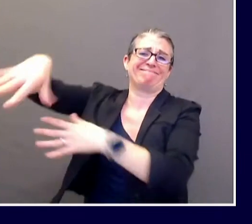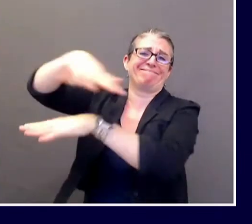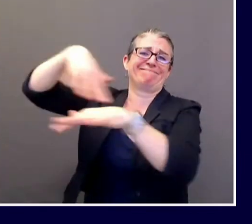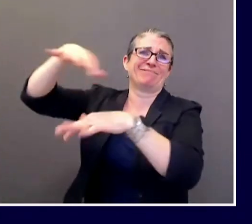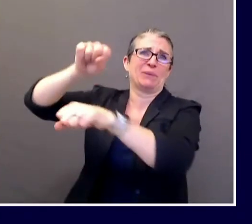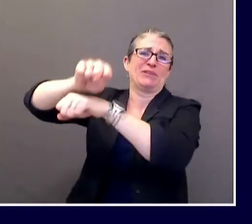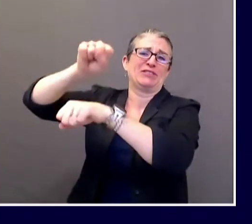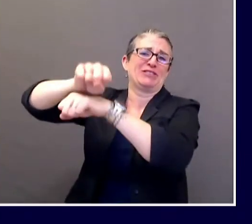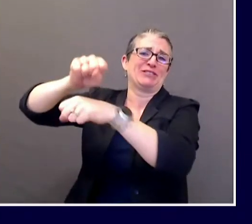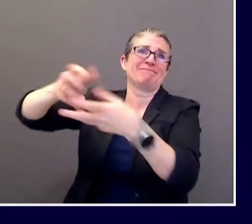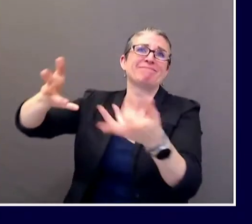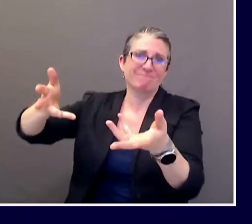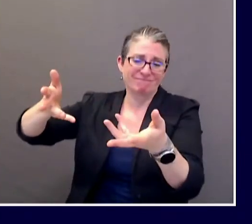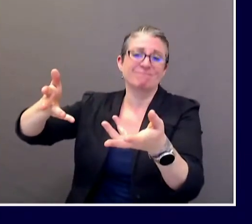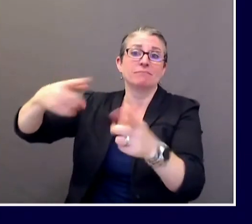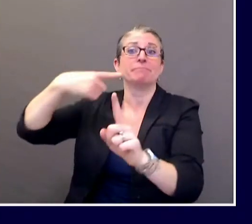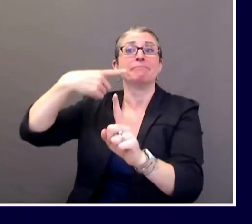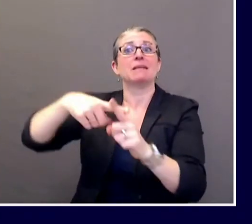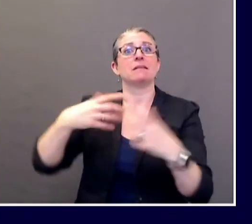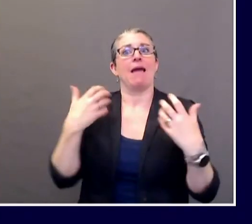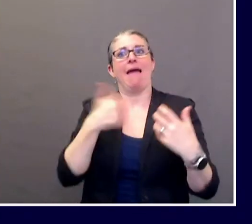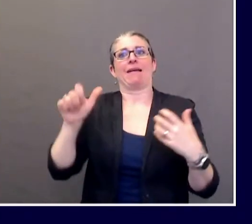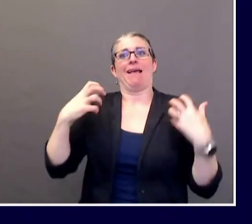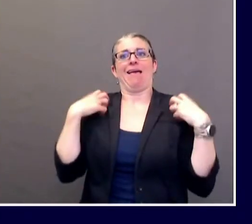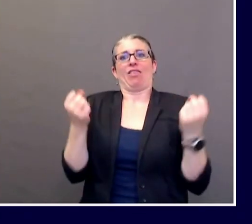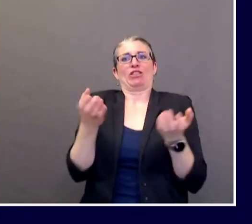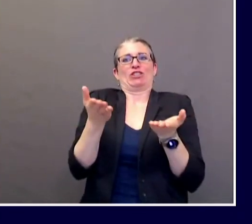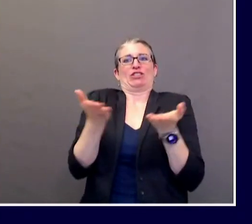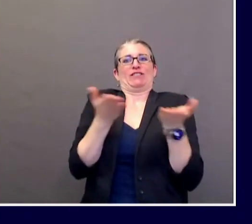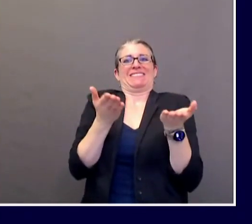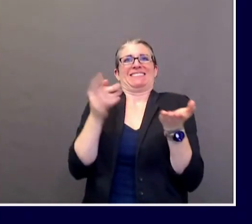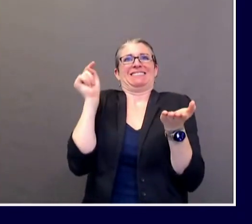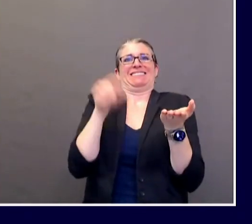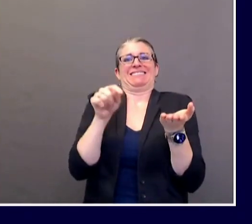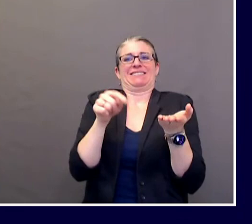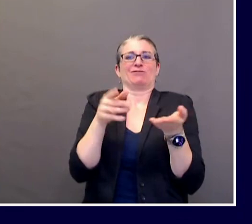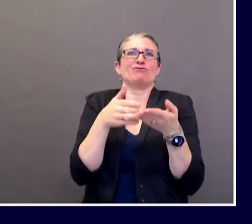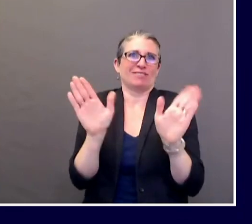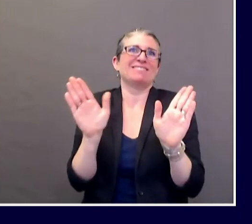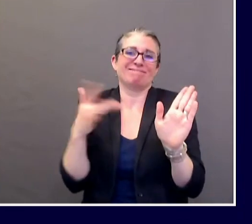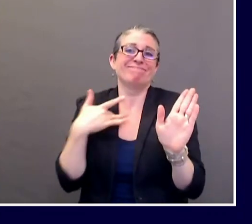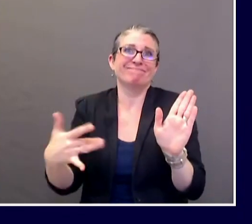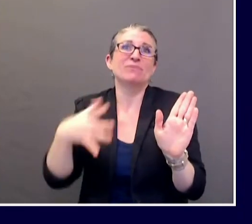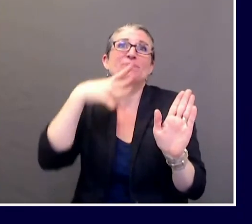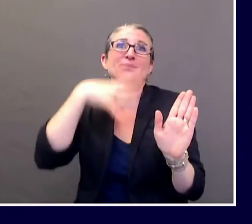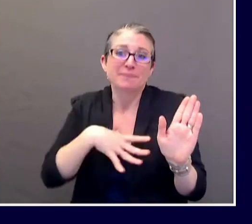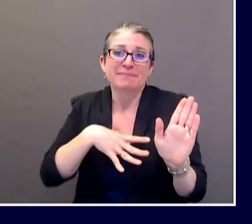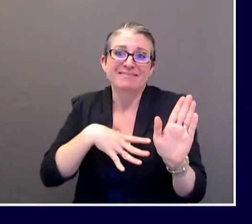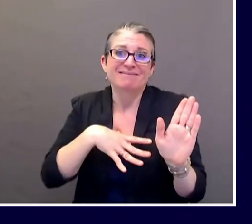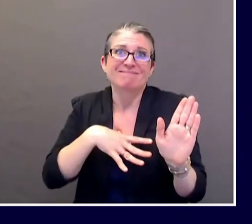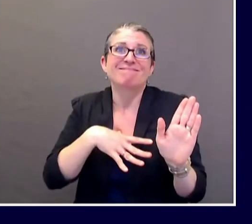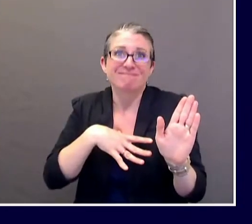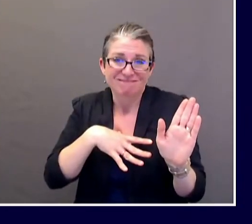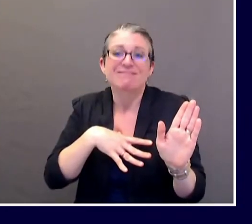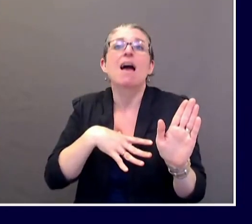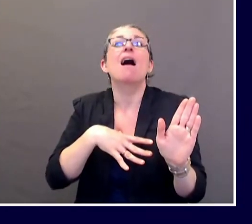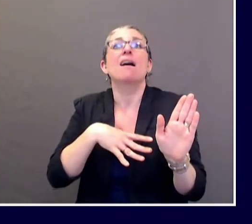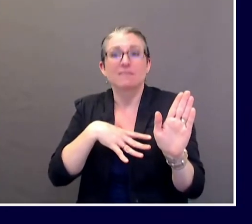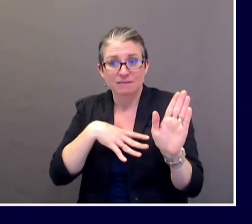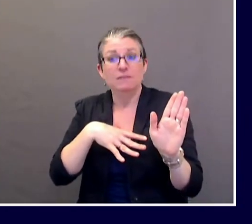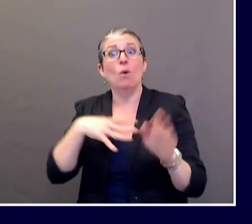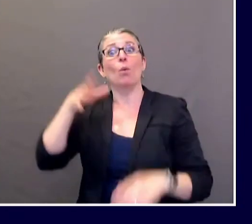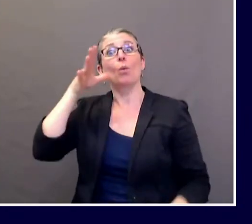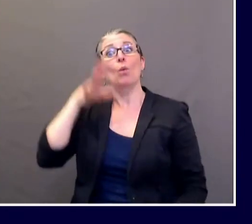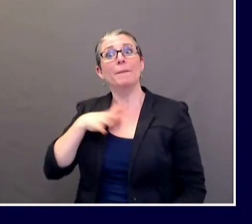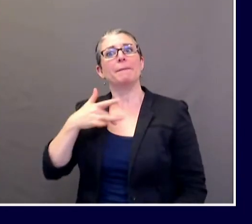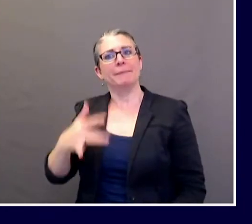that women tend to use healthcare more than men, generally pre-pandemic. That also could be a factor in vaccination.